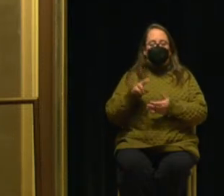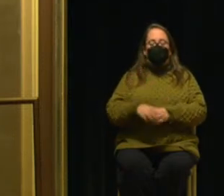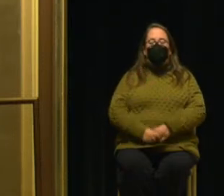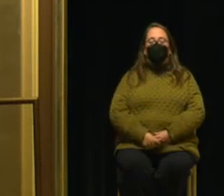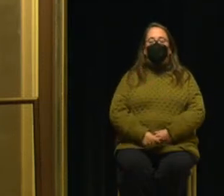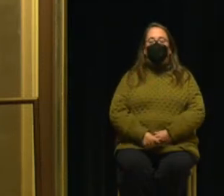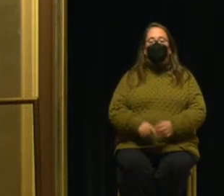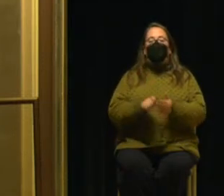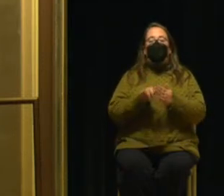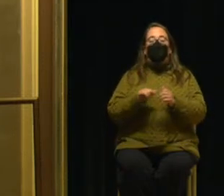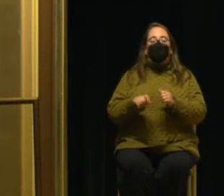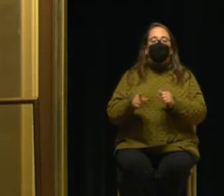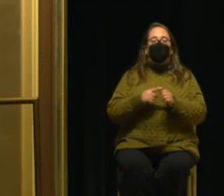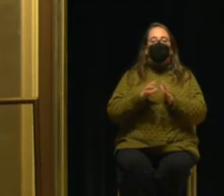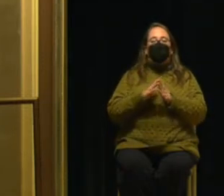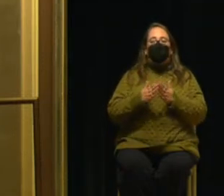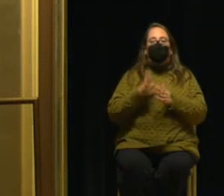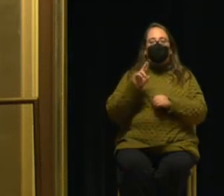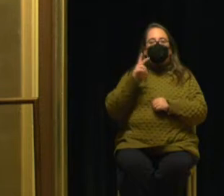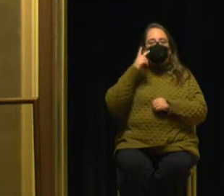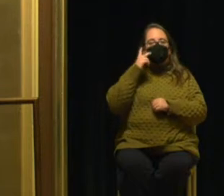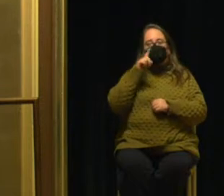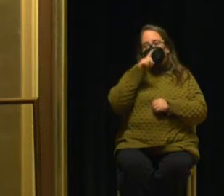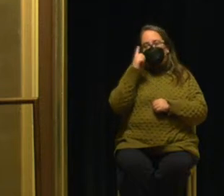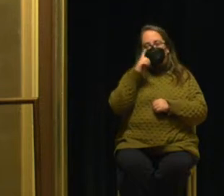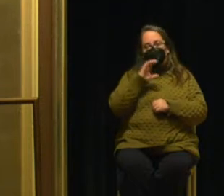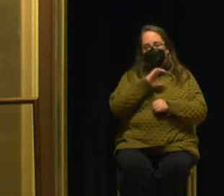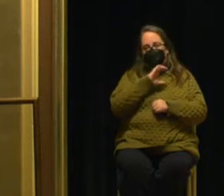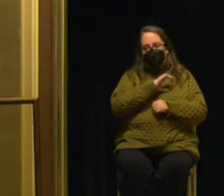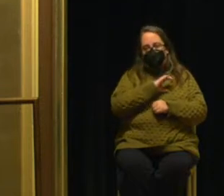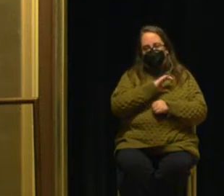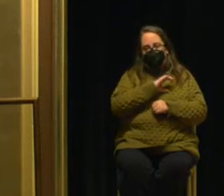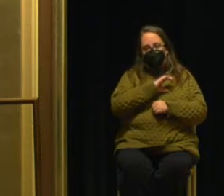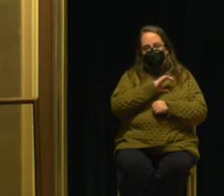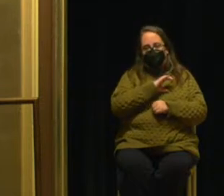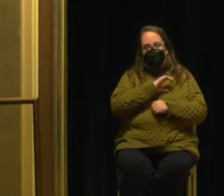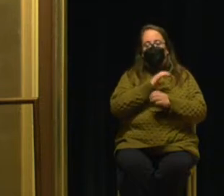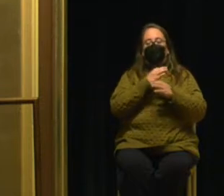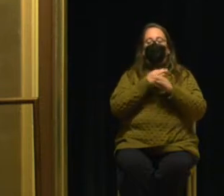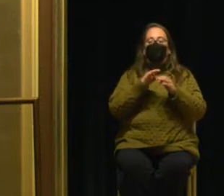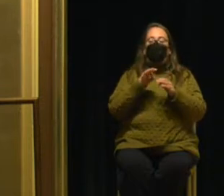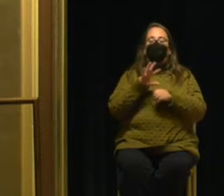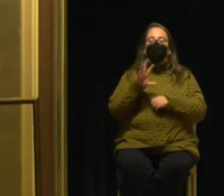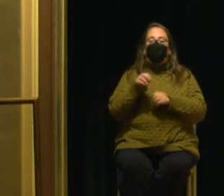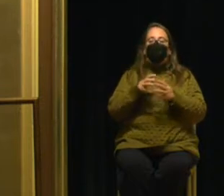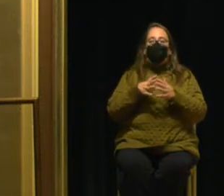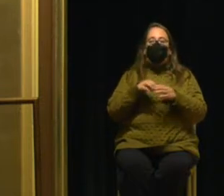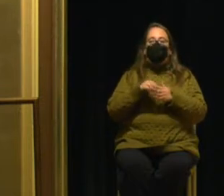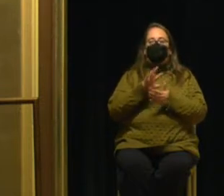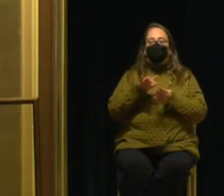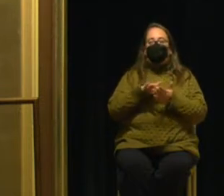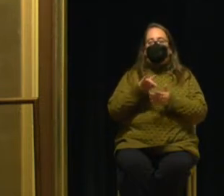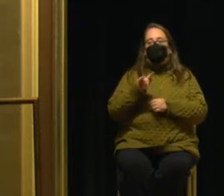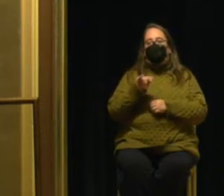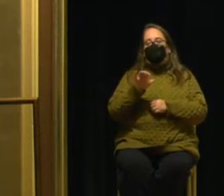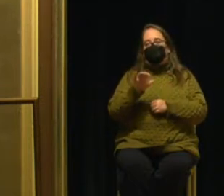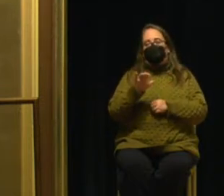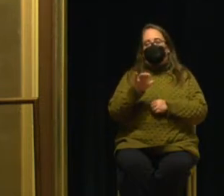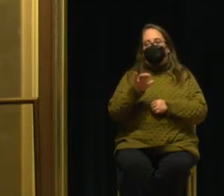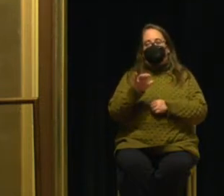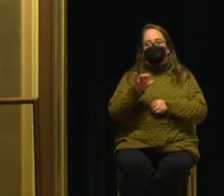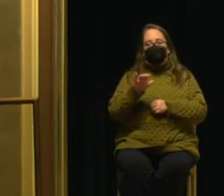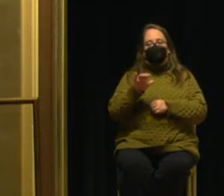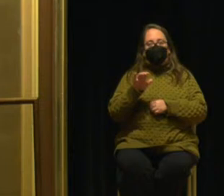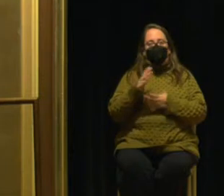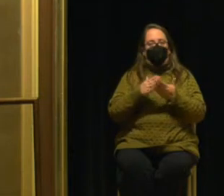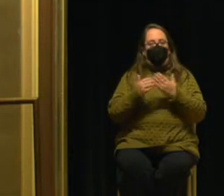He is the author of his first book, The Politics of Black Citizenship, Free African Americans in the Mid-Atlantic Borderland,